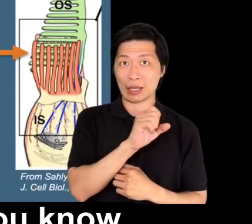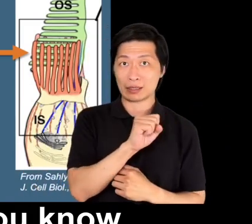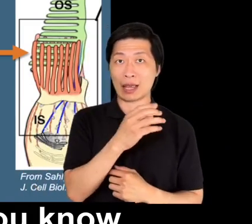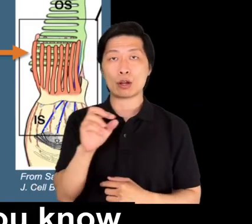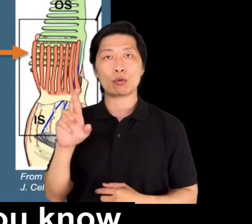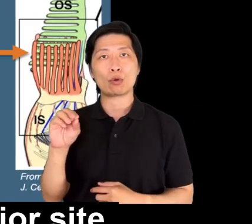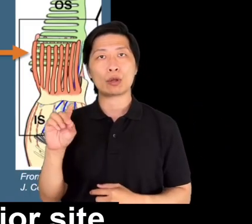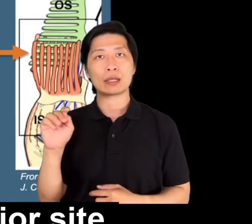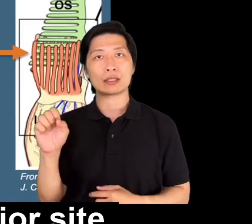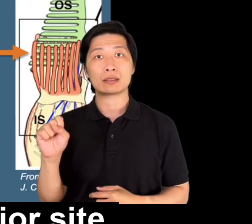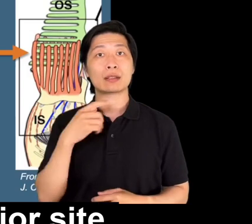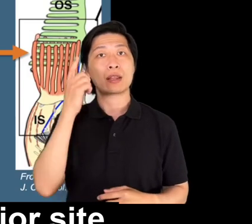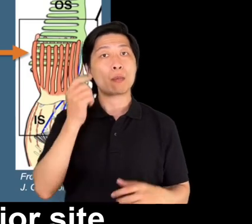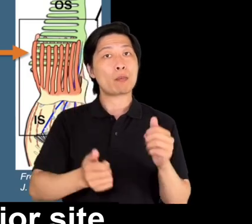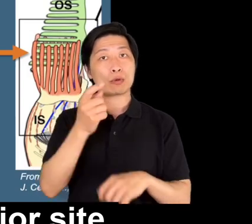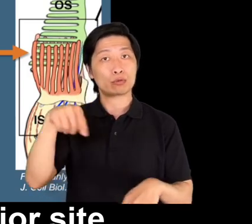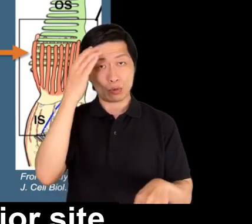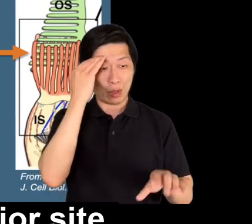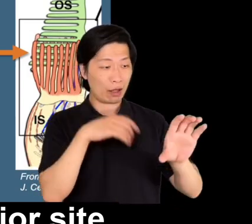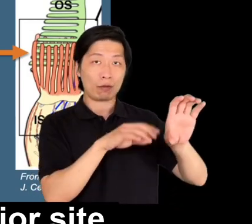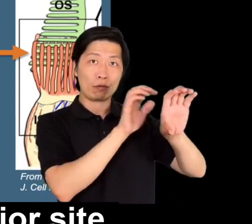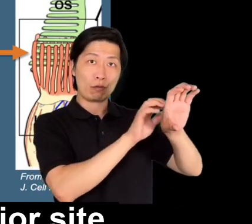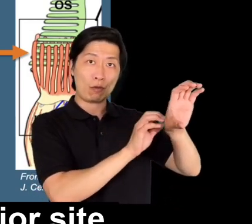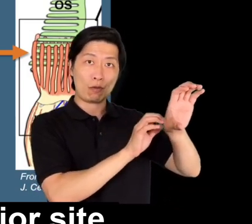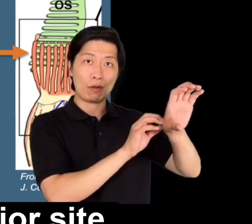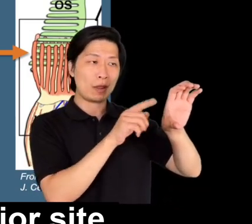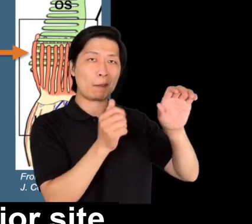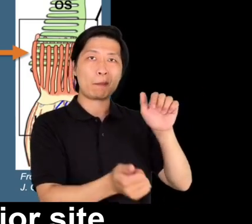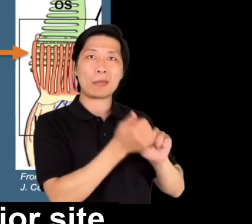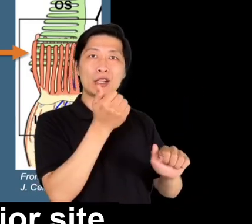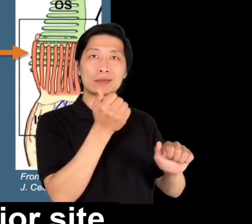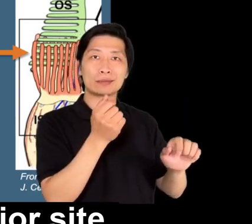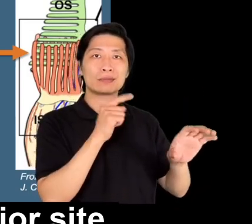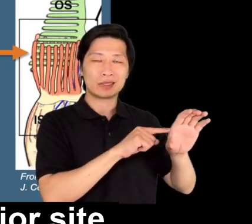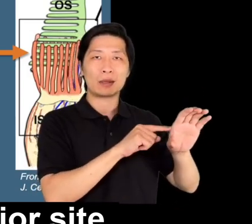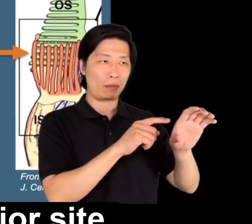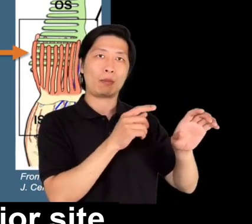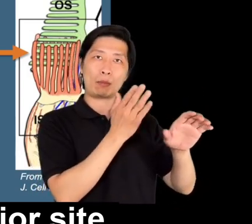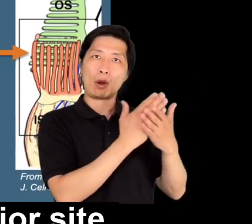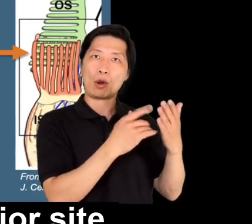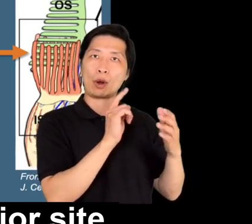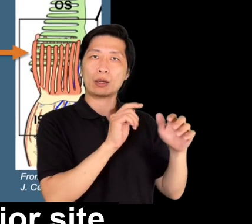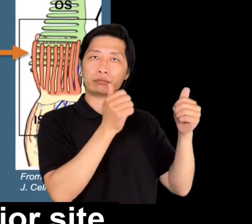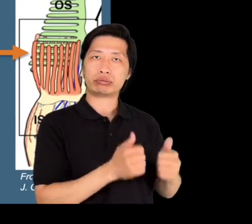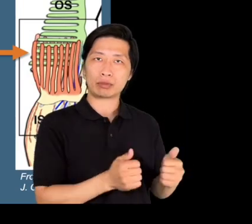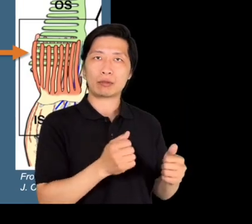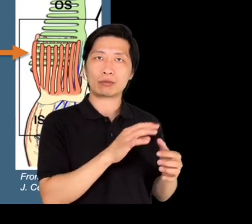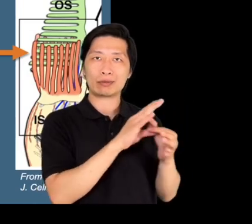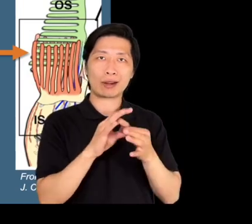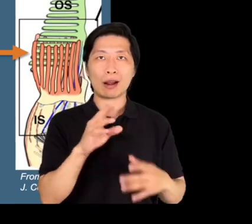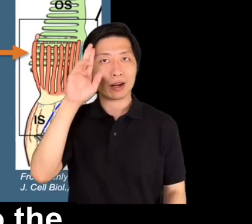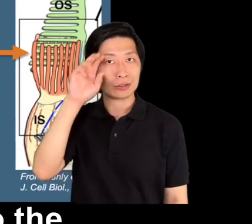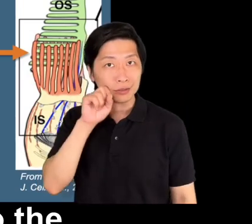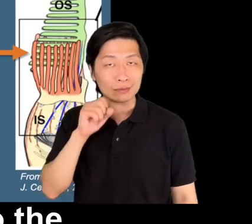major site of degeneration and Usher syndrome. They are also the critical cells